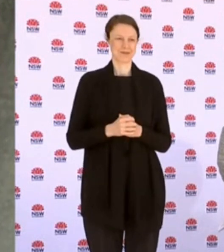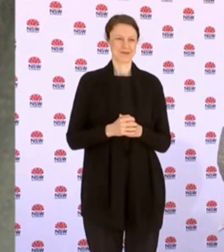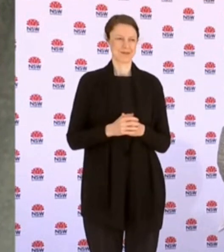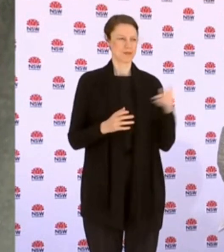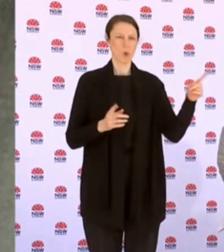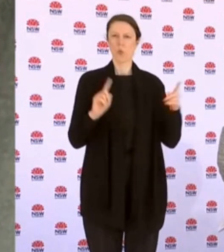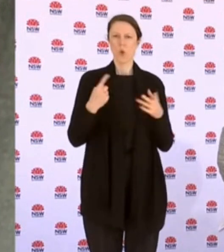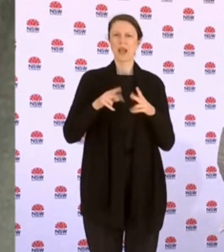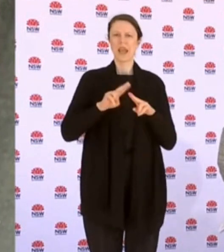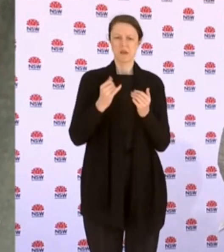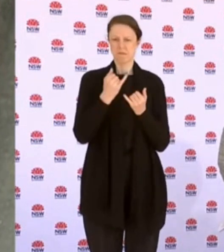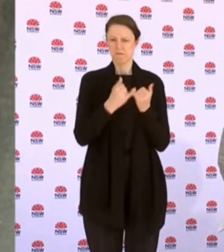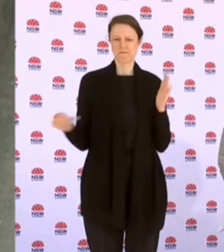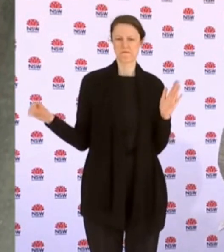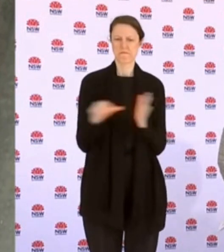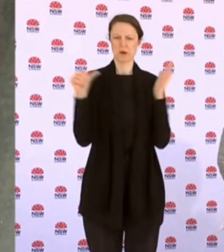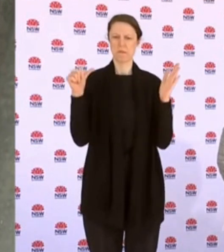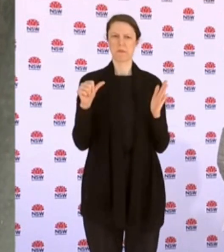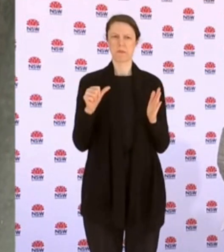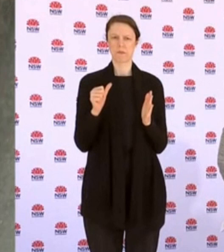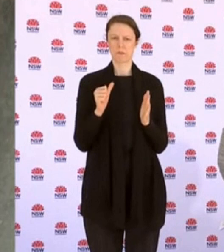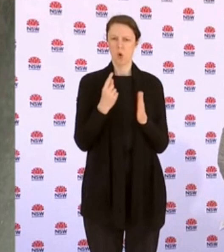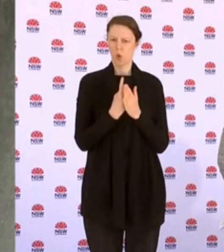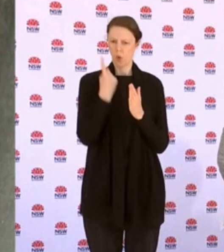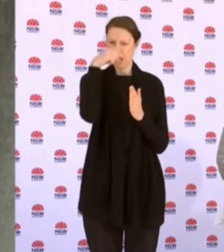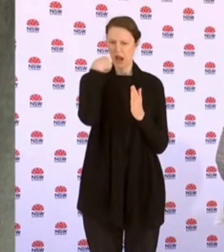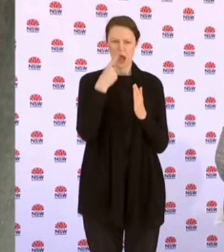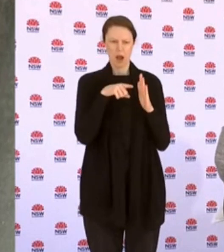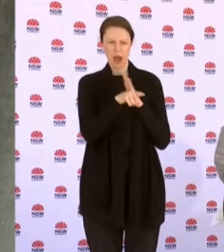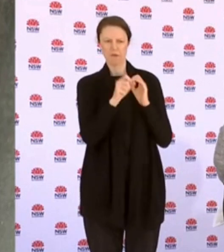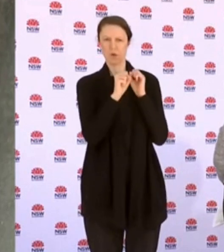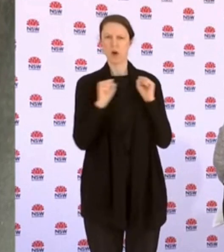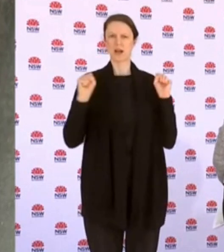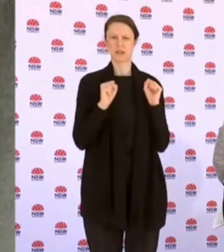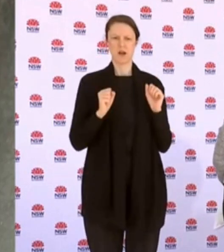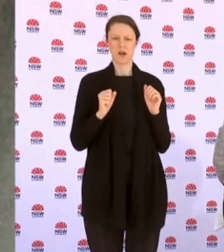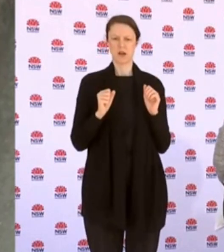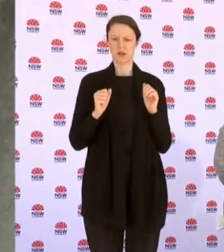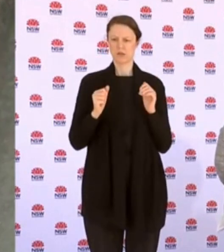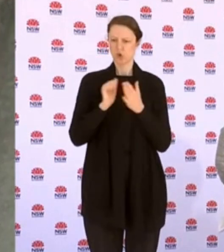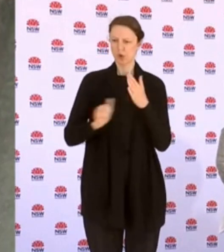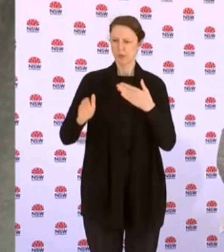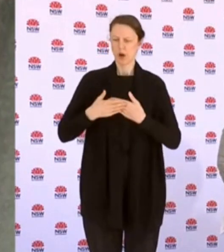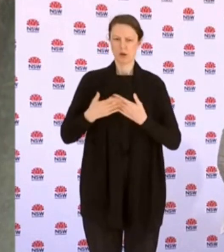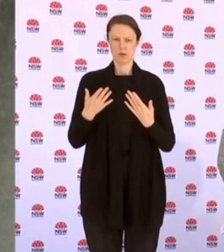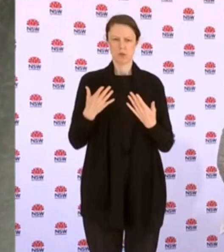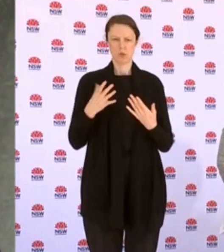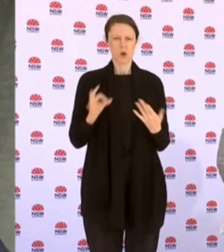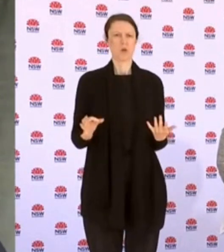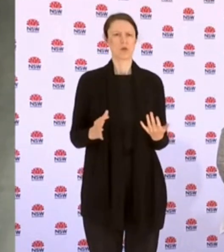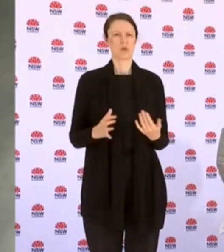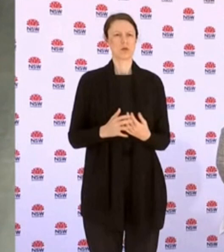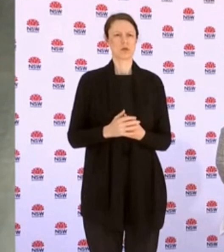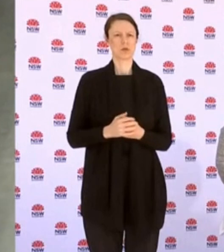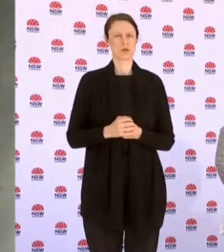you say 1 hour of exercise a day and shut retail? Are you saying that would have no difference in terms